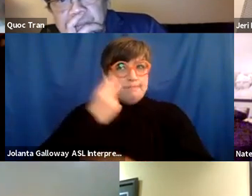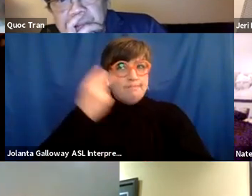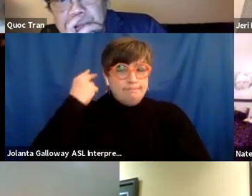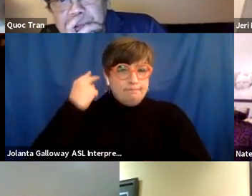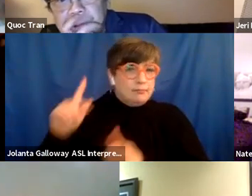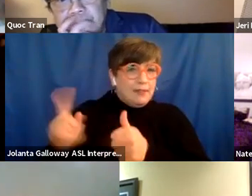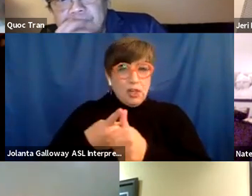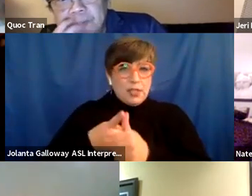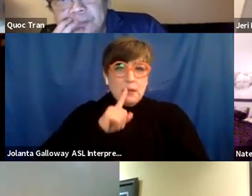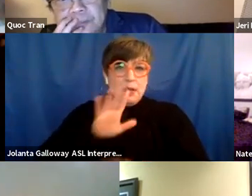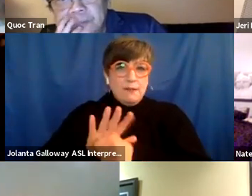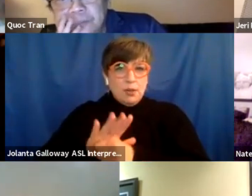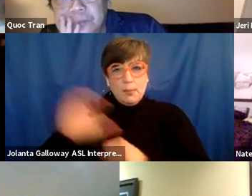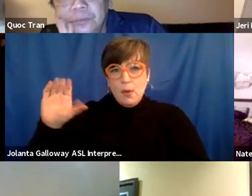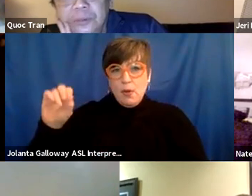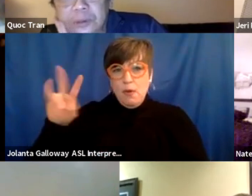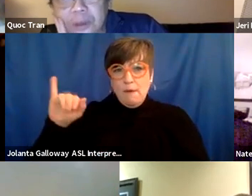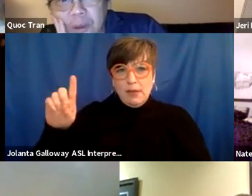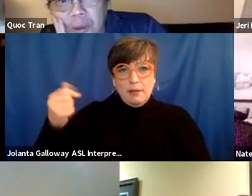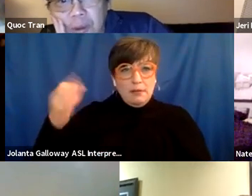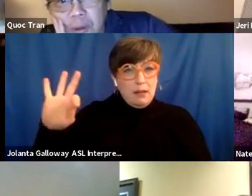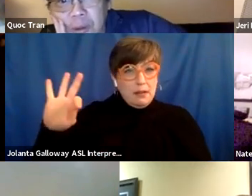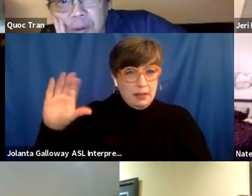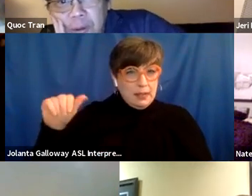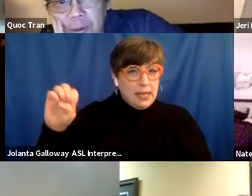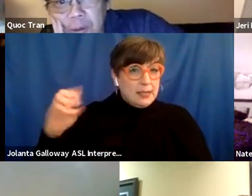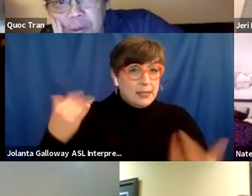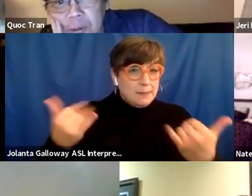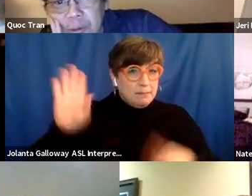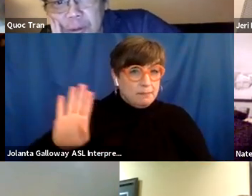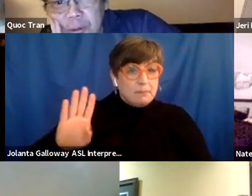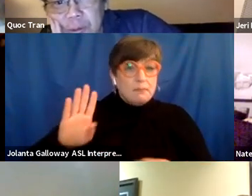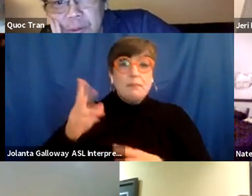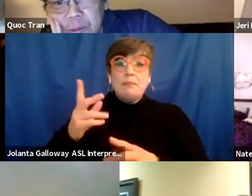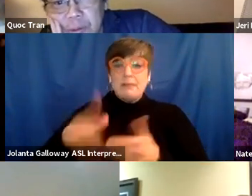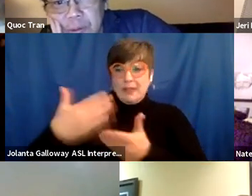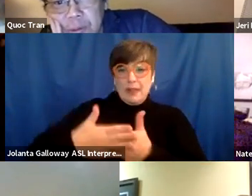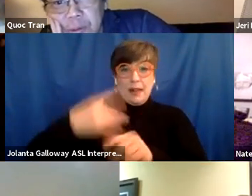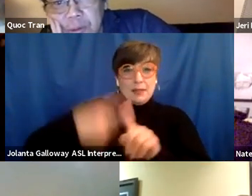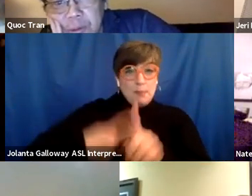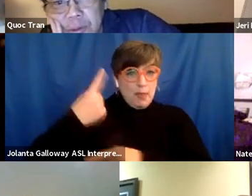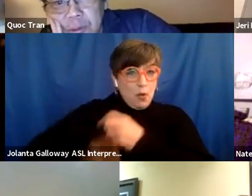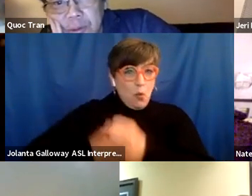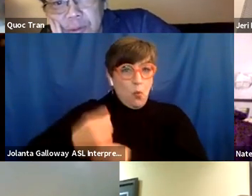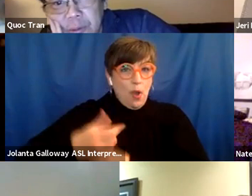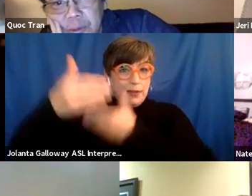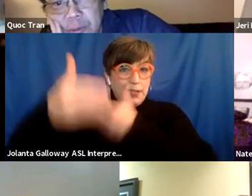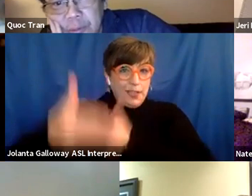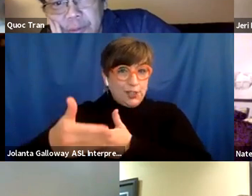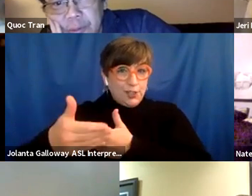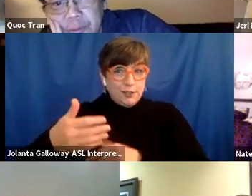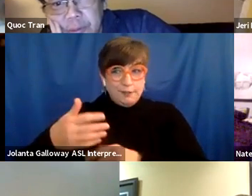confirmed COVID-19 case in Boston. Next month, we'll reach the 1-year mark since we made that difficult